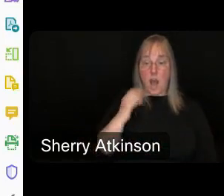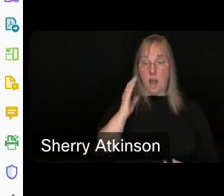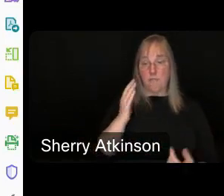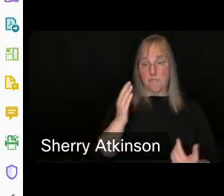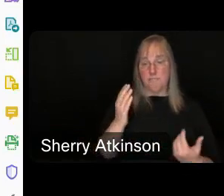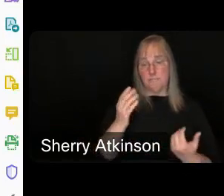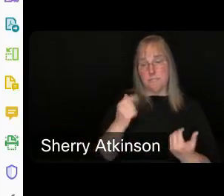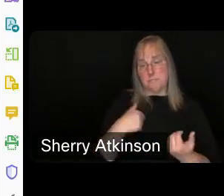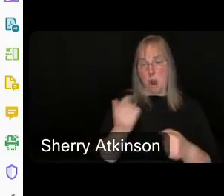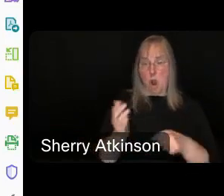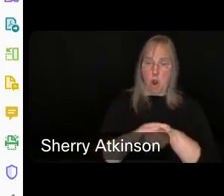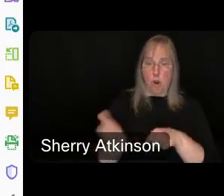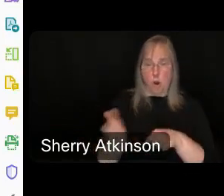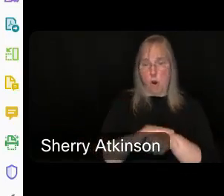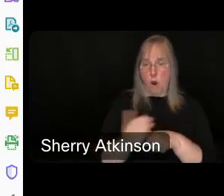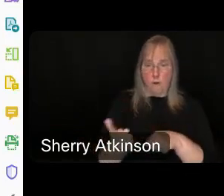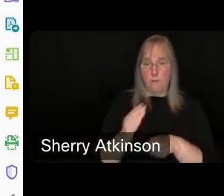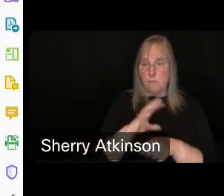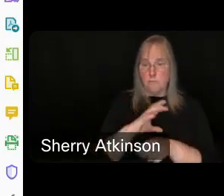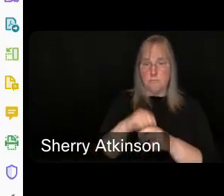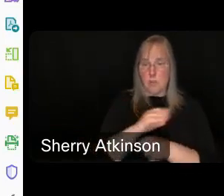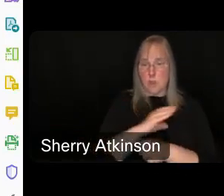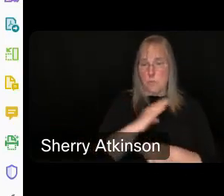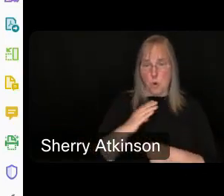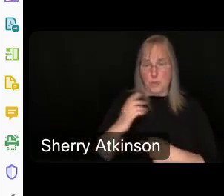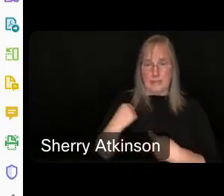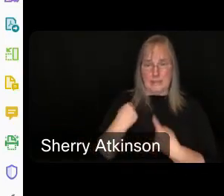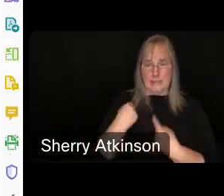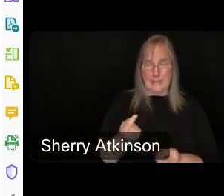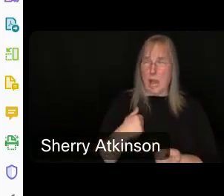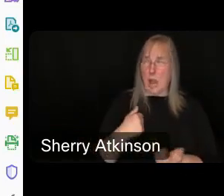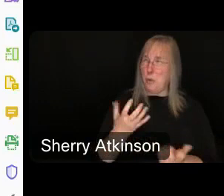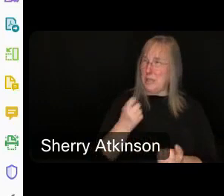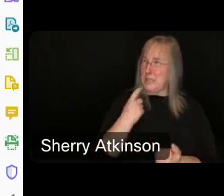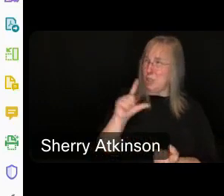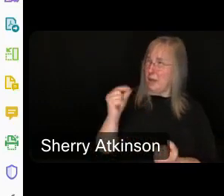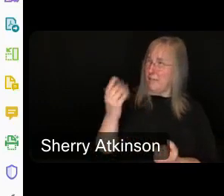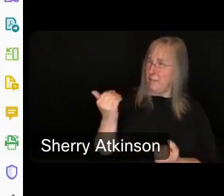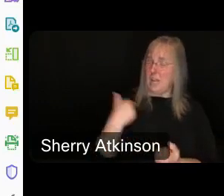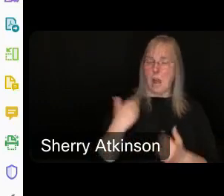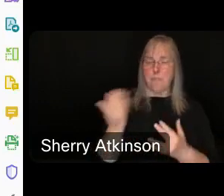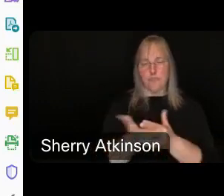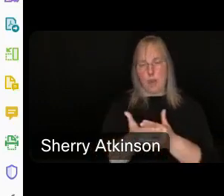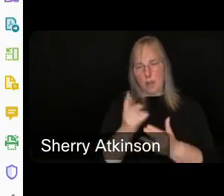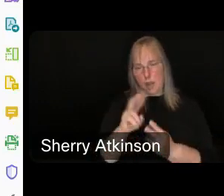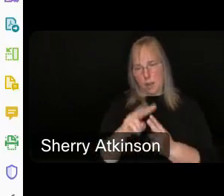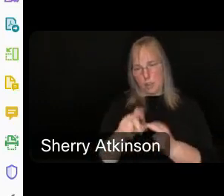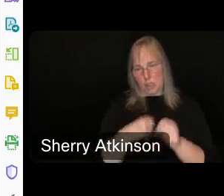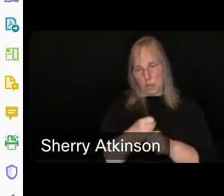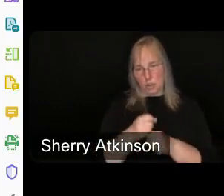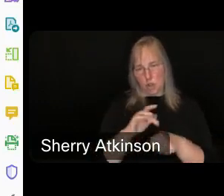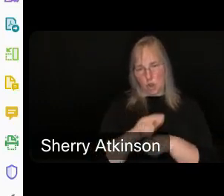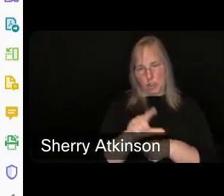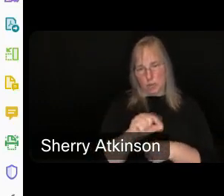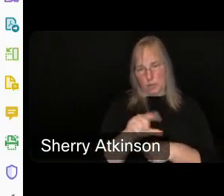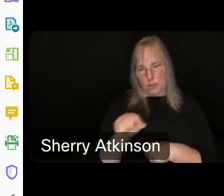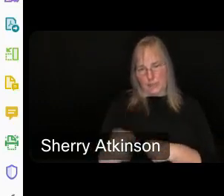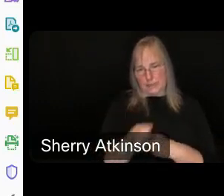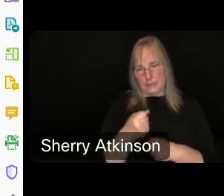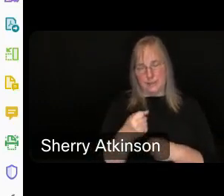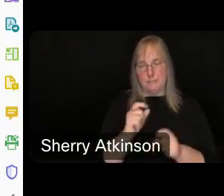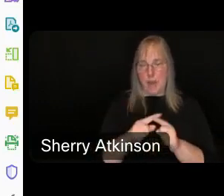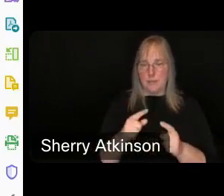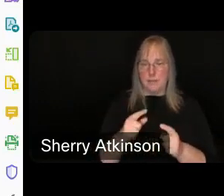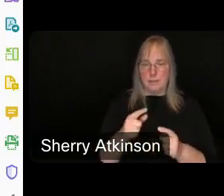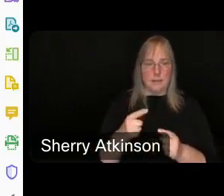on a part of the board since I want to say 2015. I had a break for a couple of years in the early 2020s, but glad to